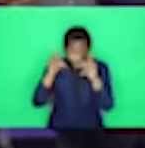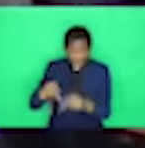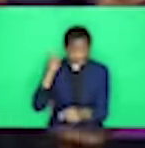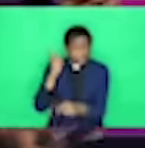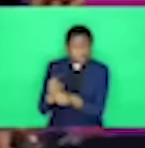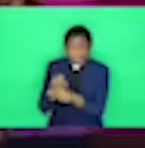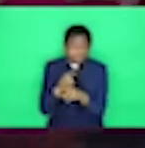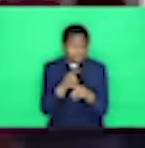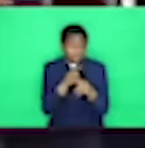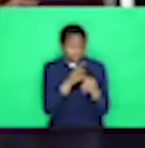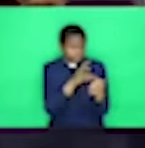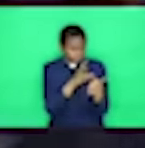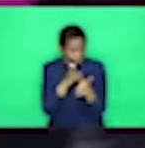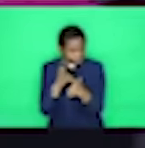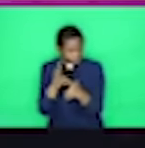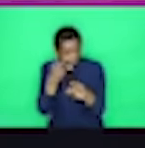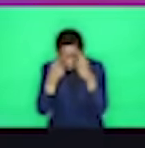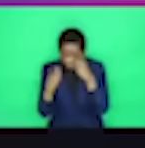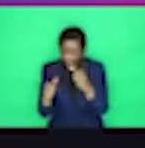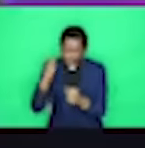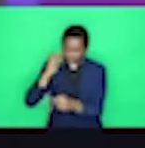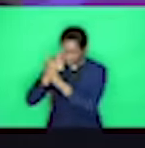don't respect that man.